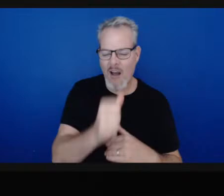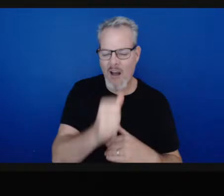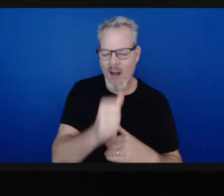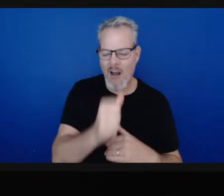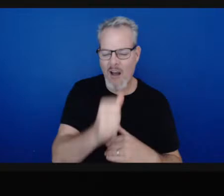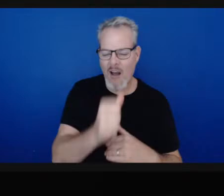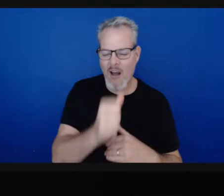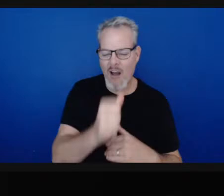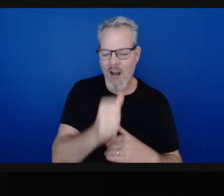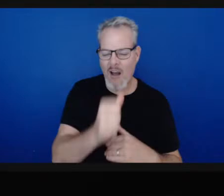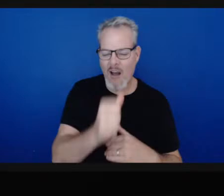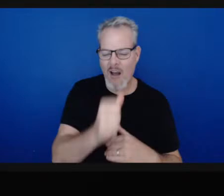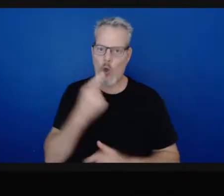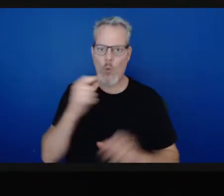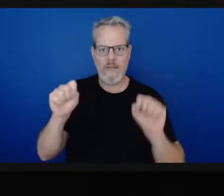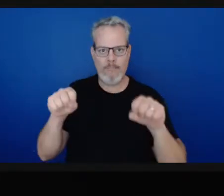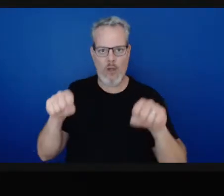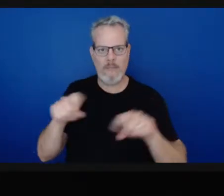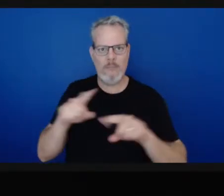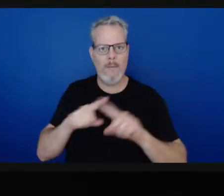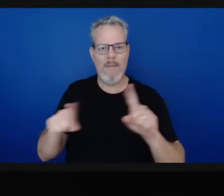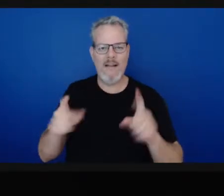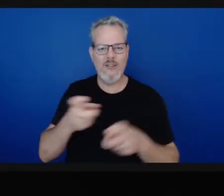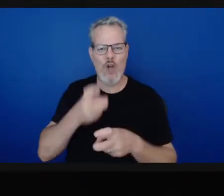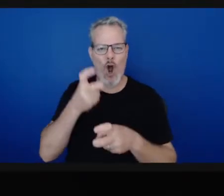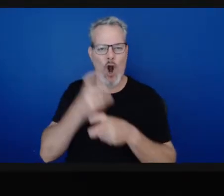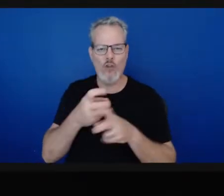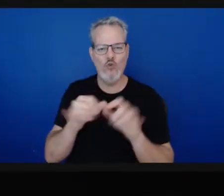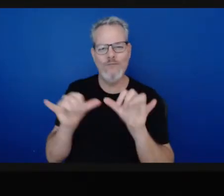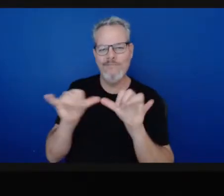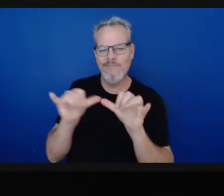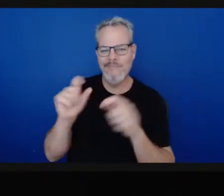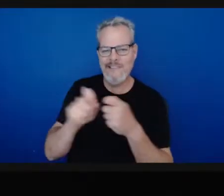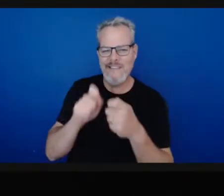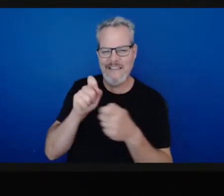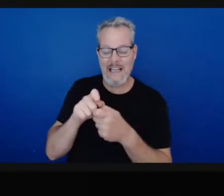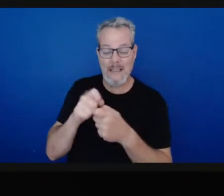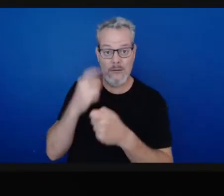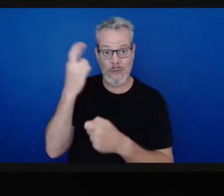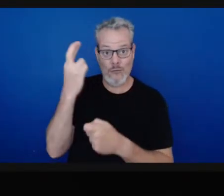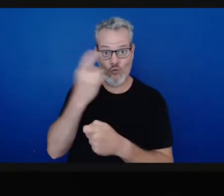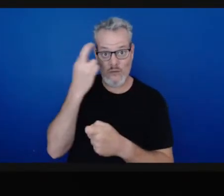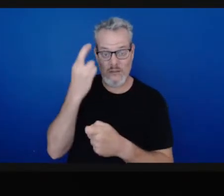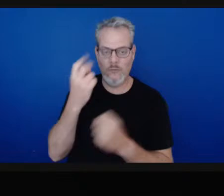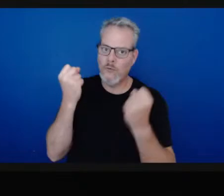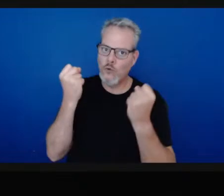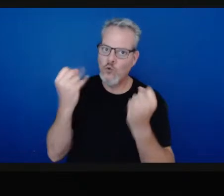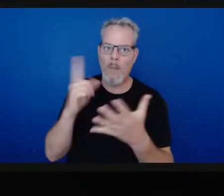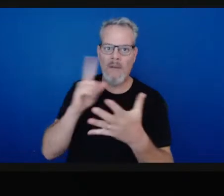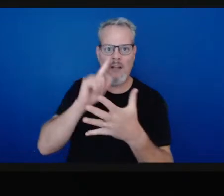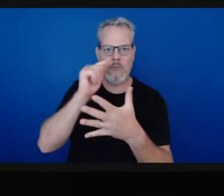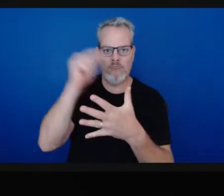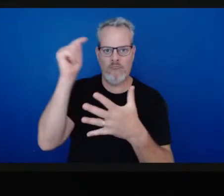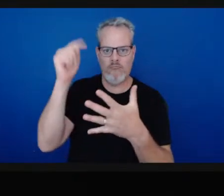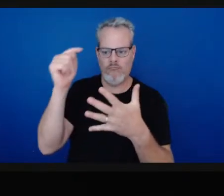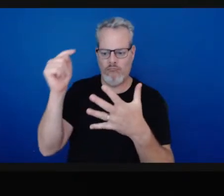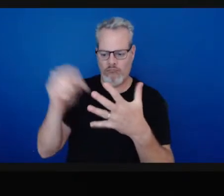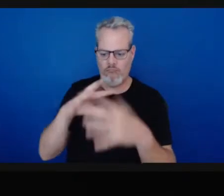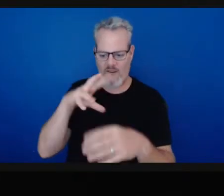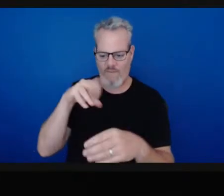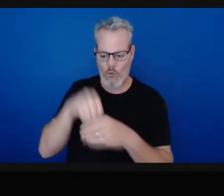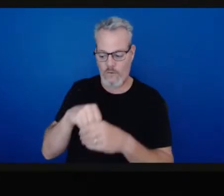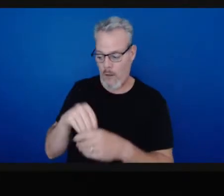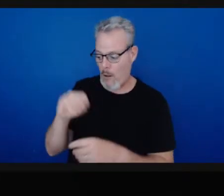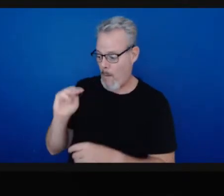always possible, right? But it's hard to put any likelihood on it at all. Right. And the reason is because there's so many factors involved. You have Mauna Loa as a